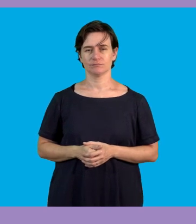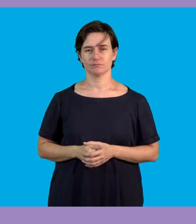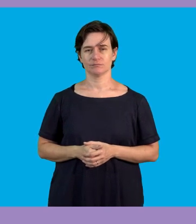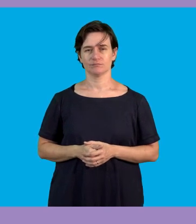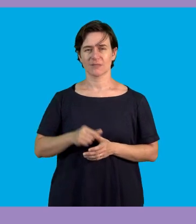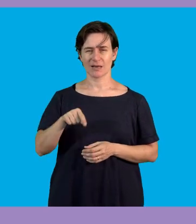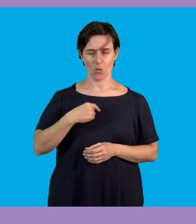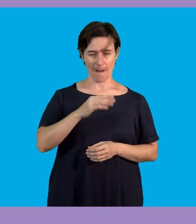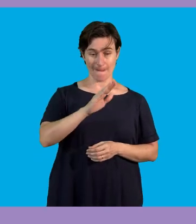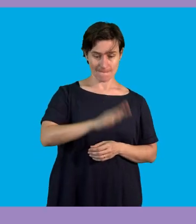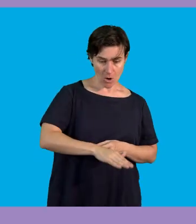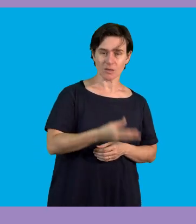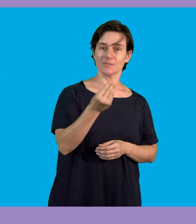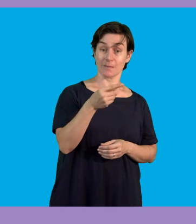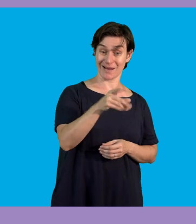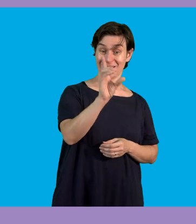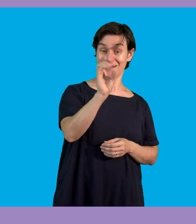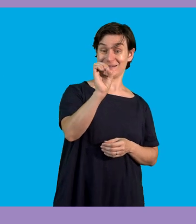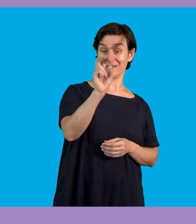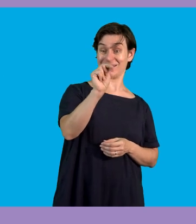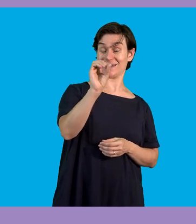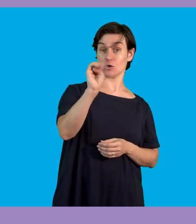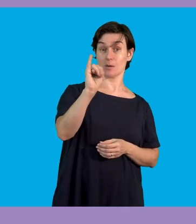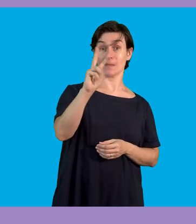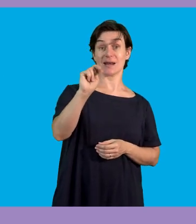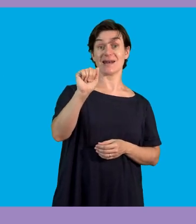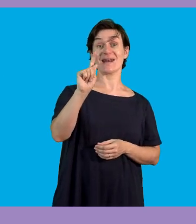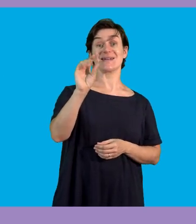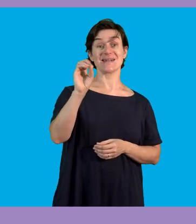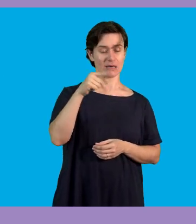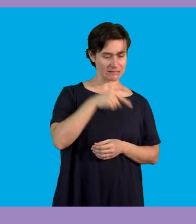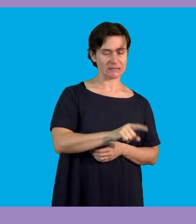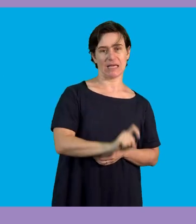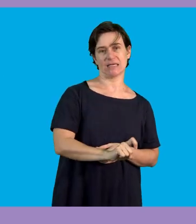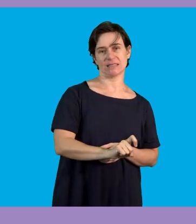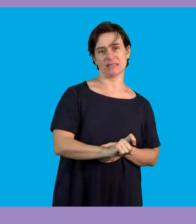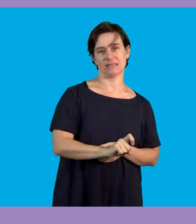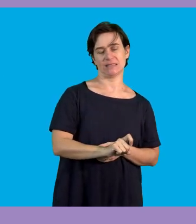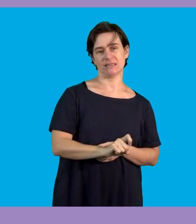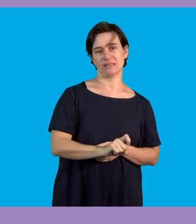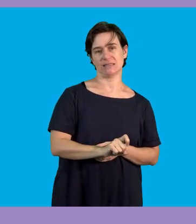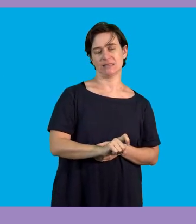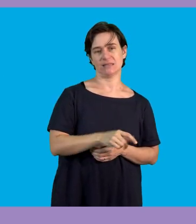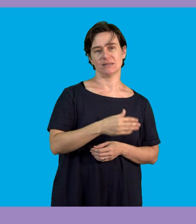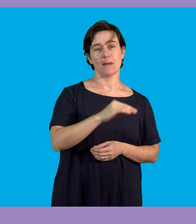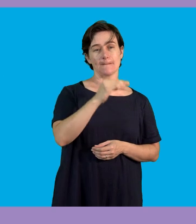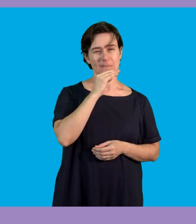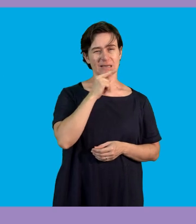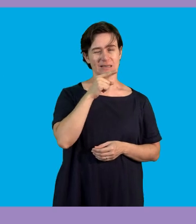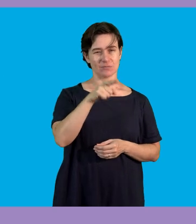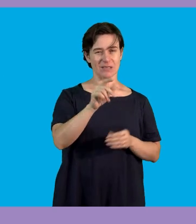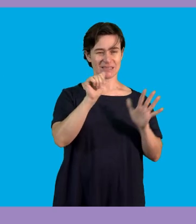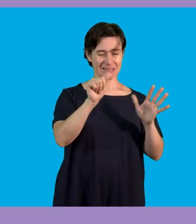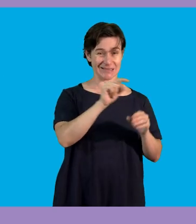this time our denominator is x. So that means we need an additive inverse, a multiplicative inverse of